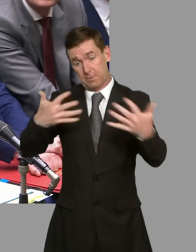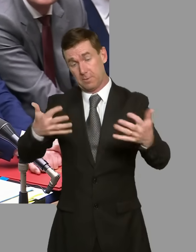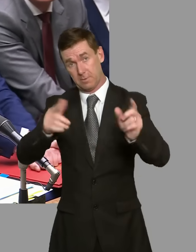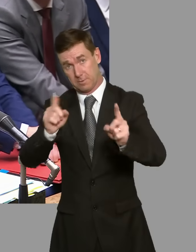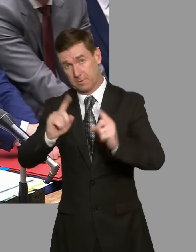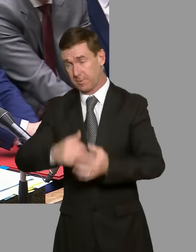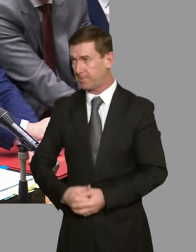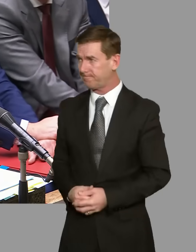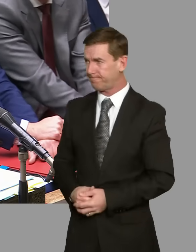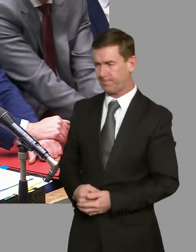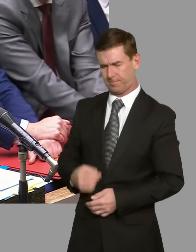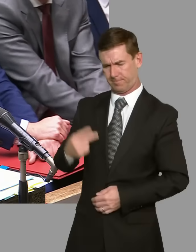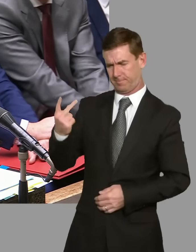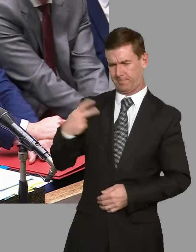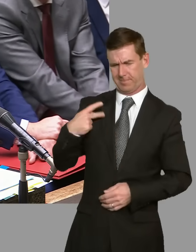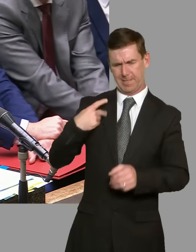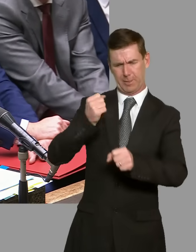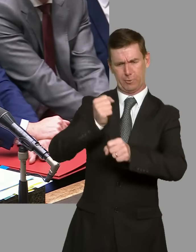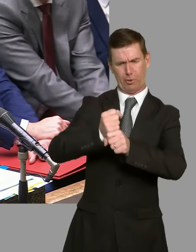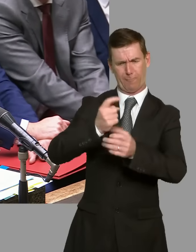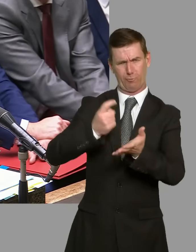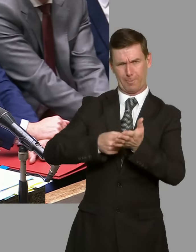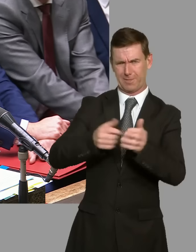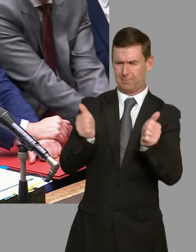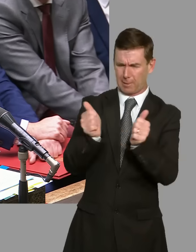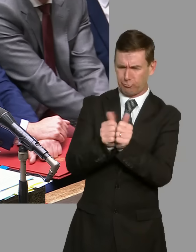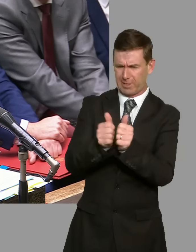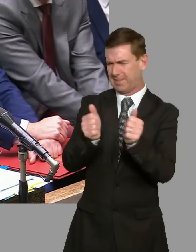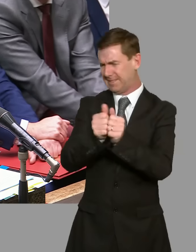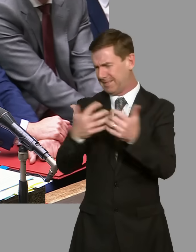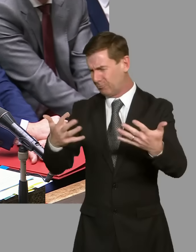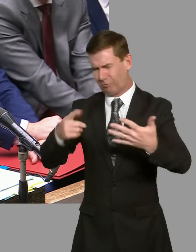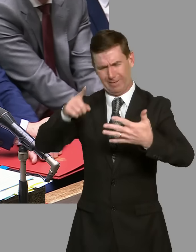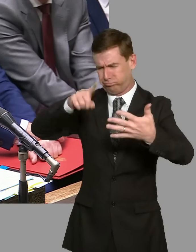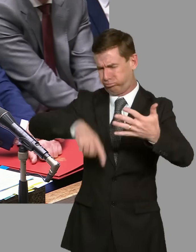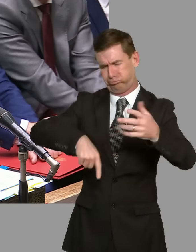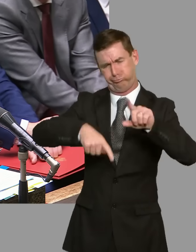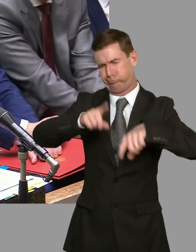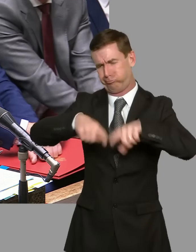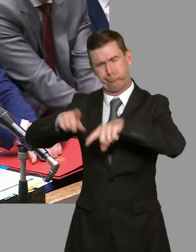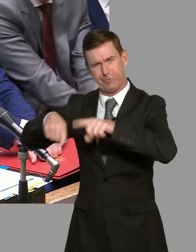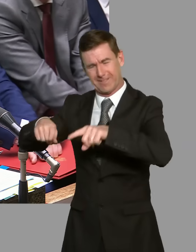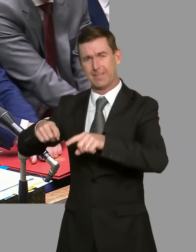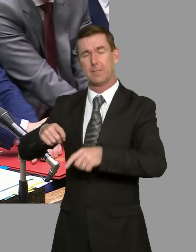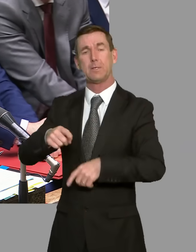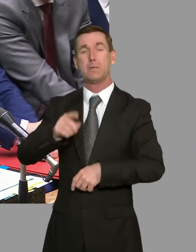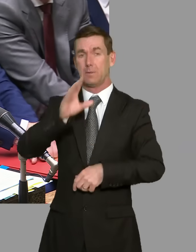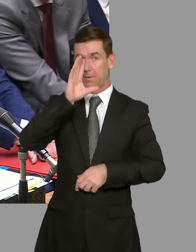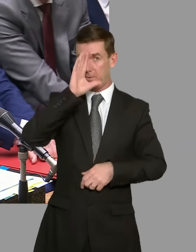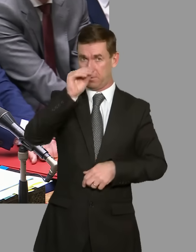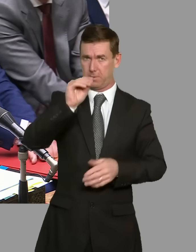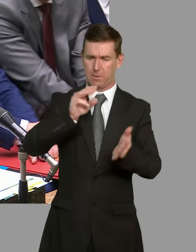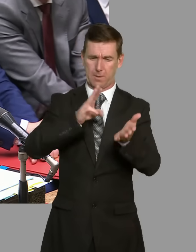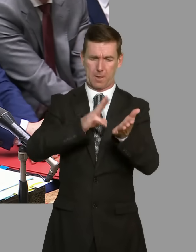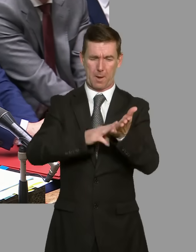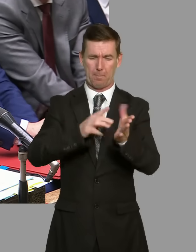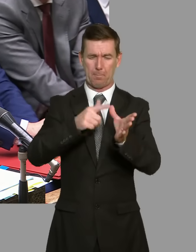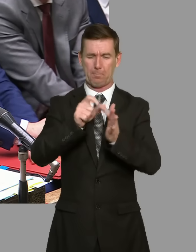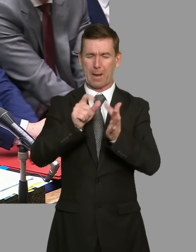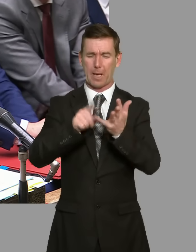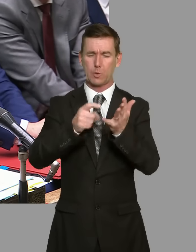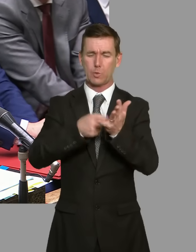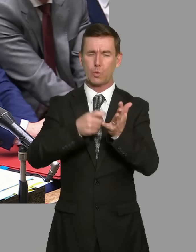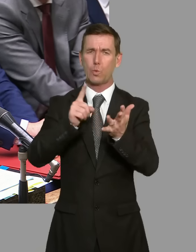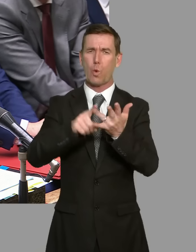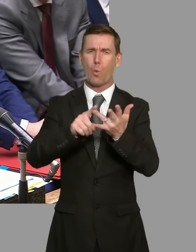our long-standing position that Maduro was not a legitimate president in Venezuela. And so nobody, I think, sheds